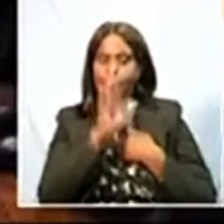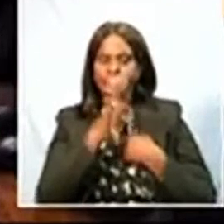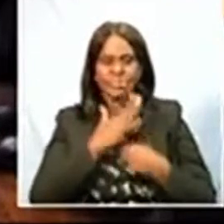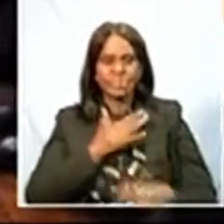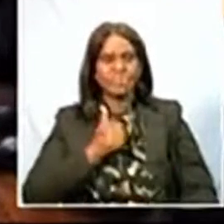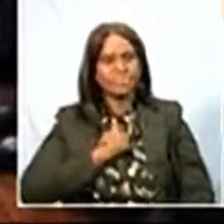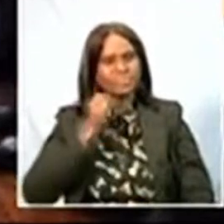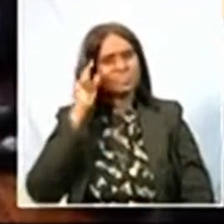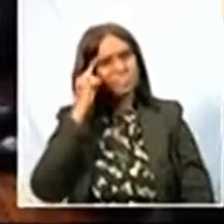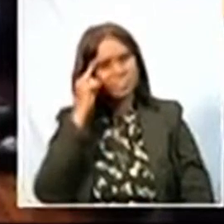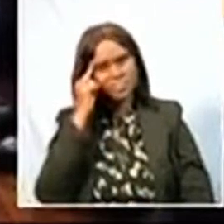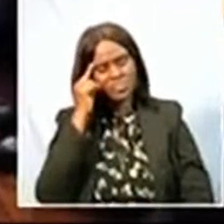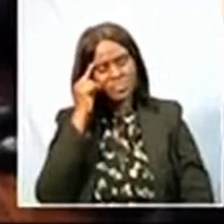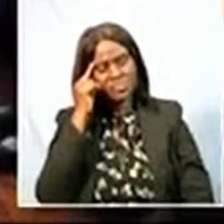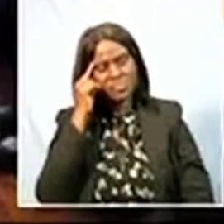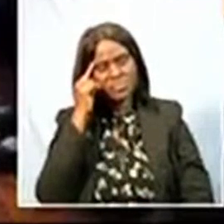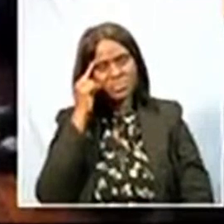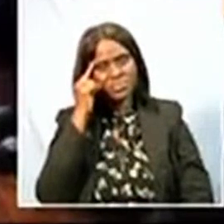think